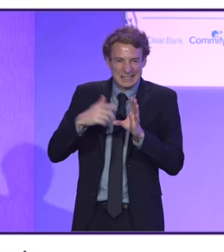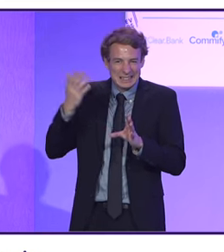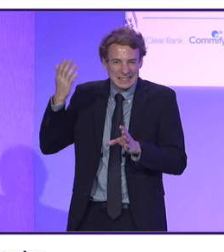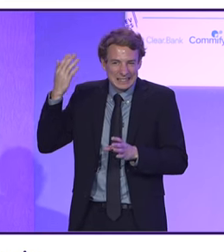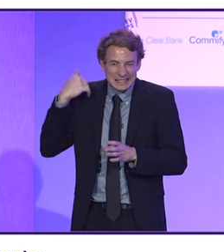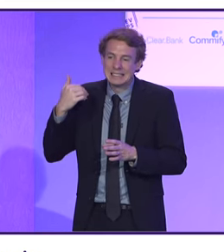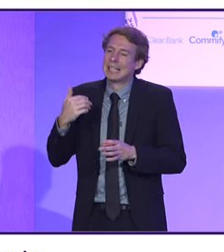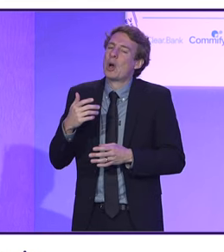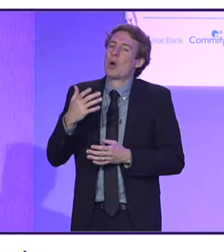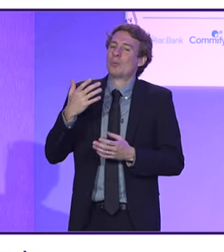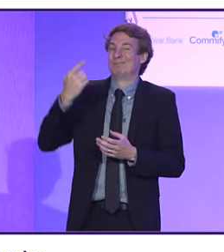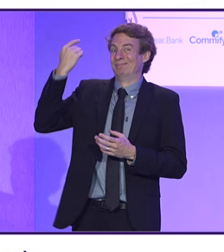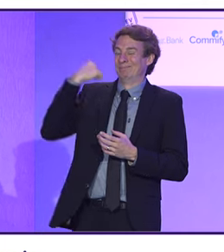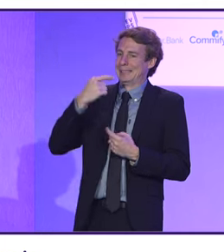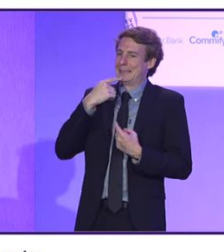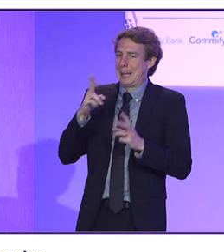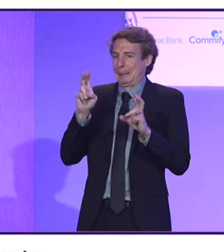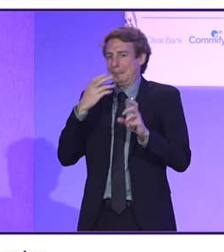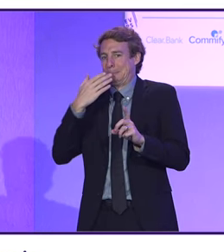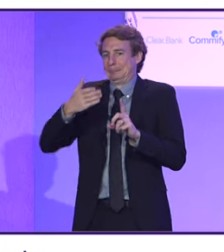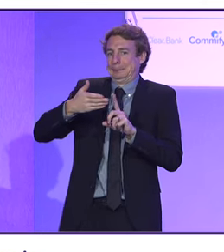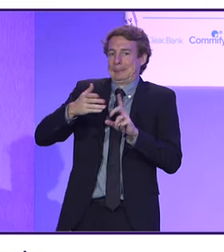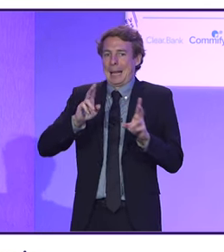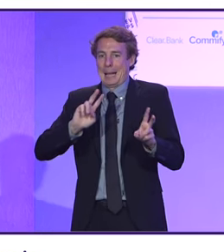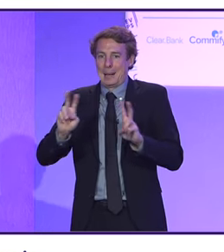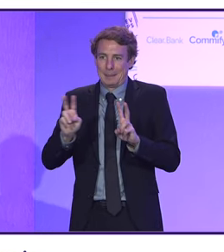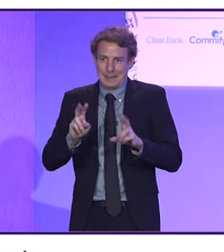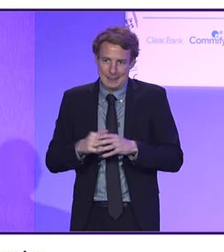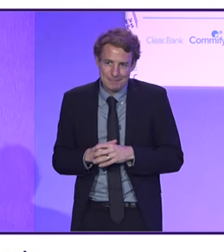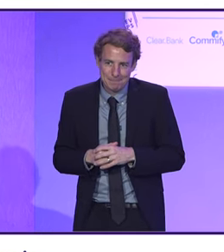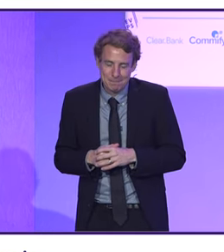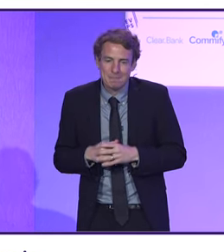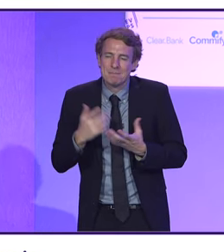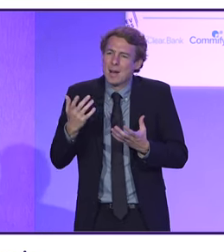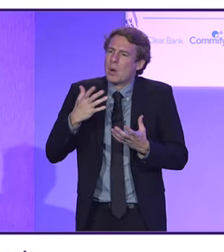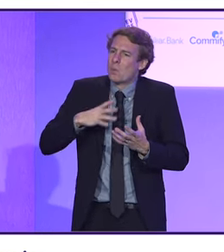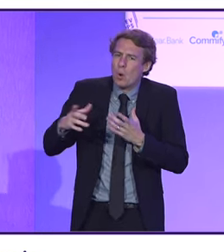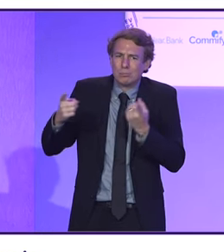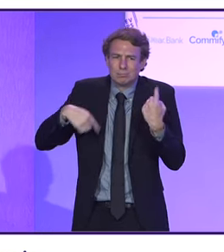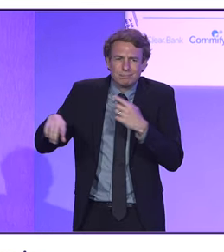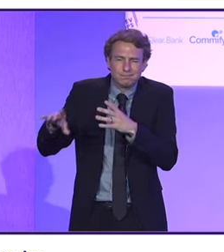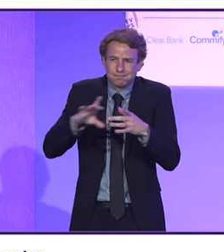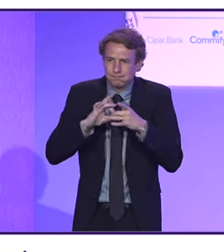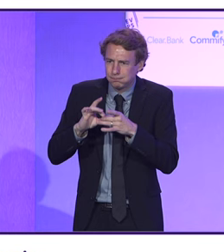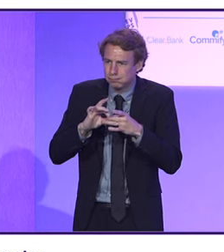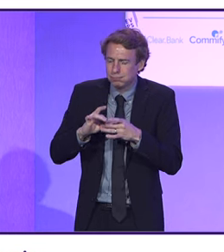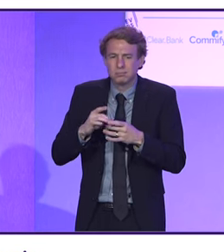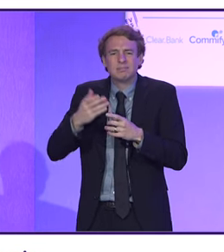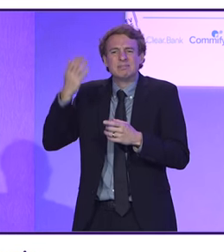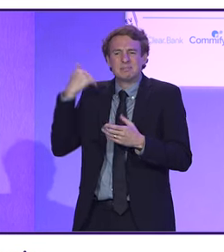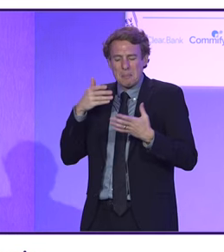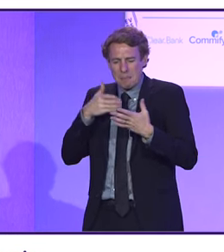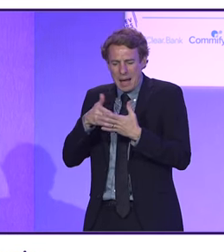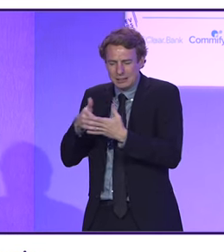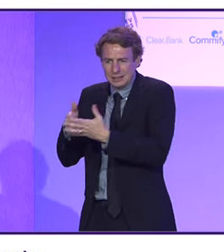actually deemed hippie at the time, in some ways. It was trying to break down the barriers between those that defined what an organization wanted